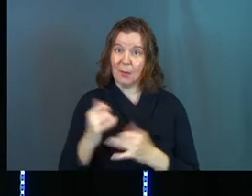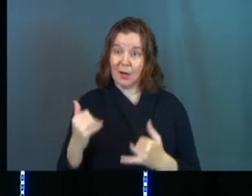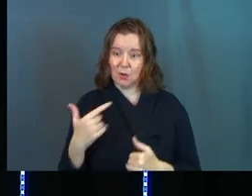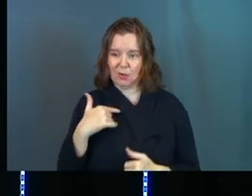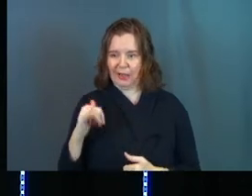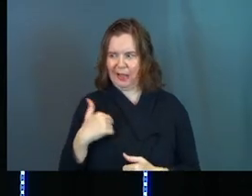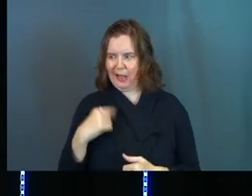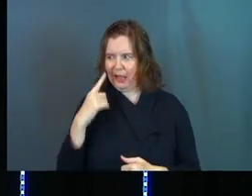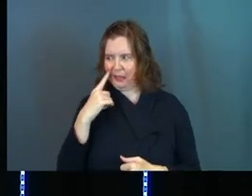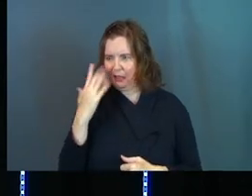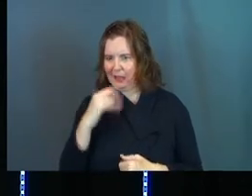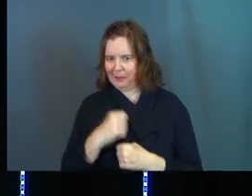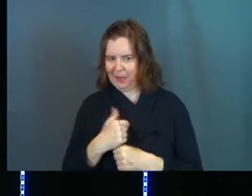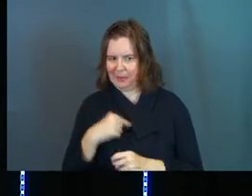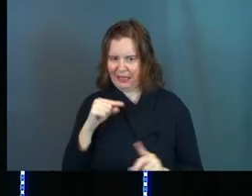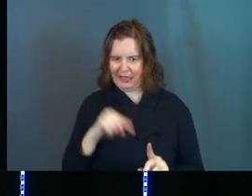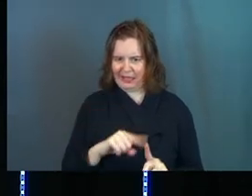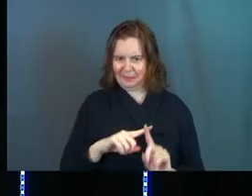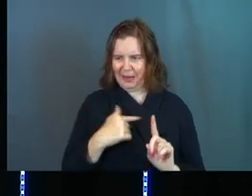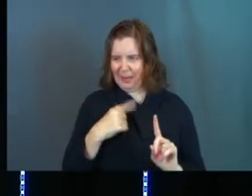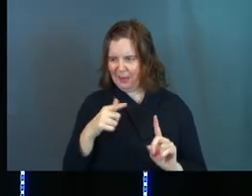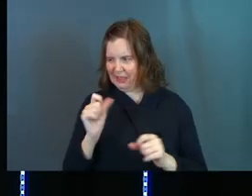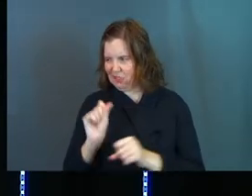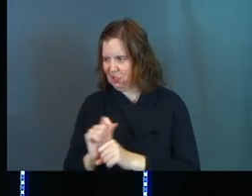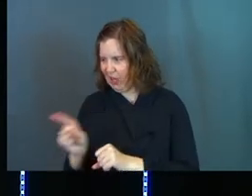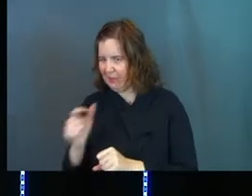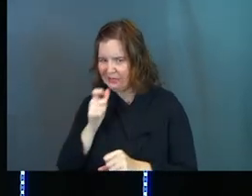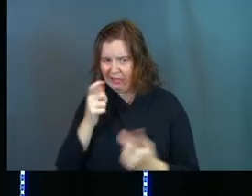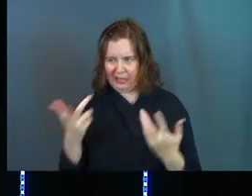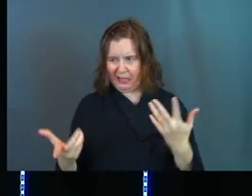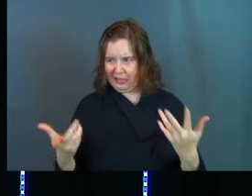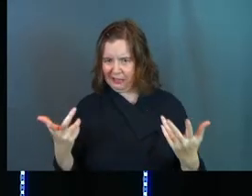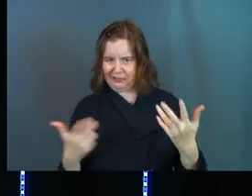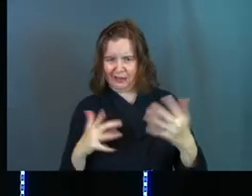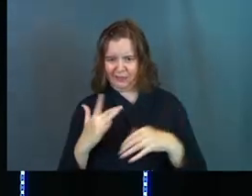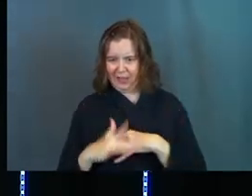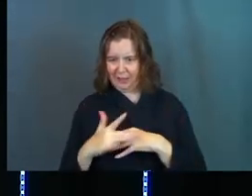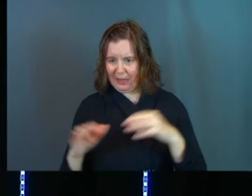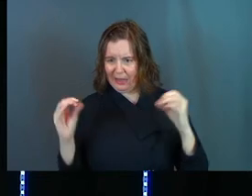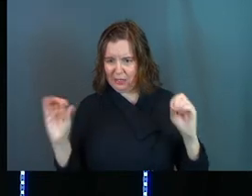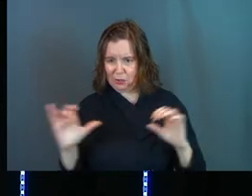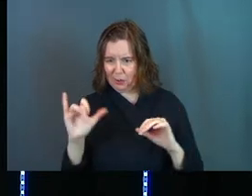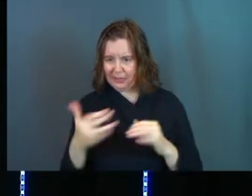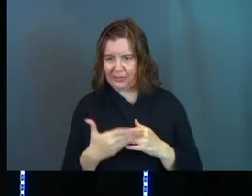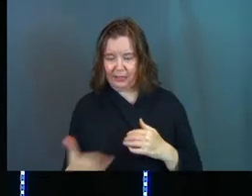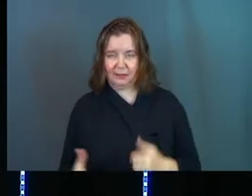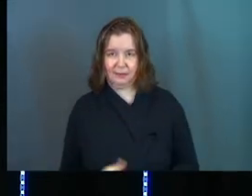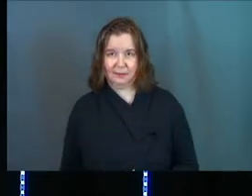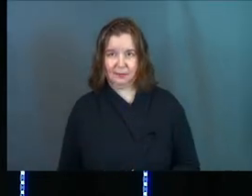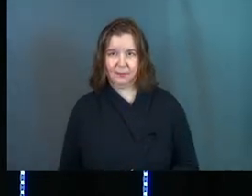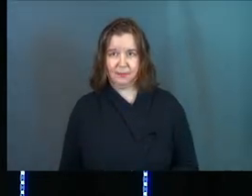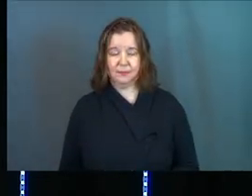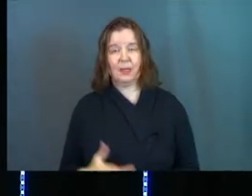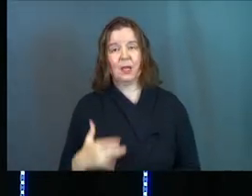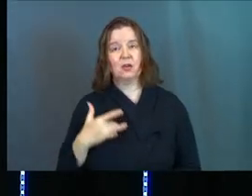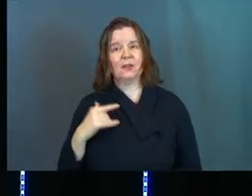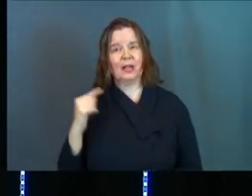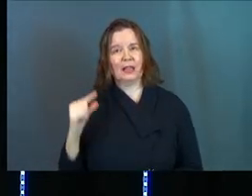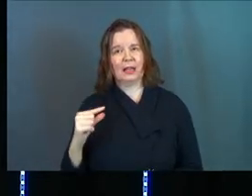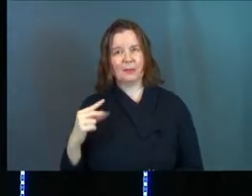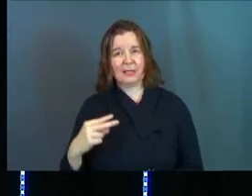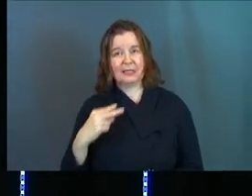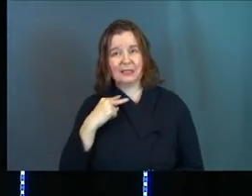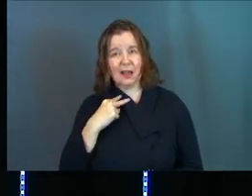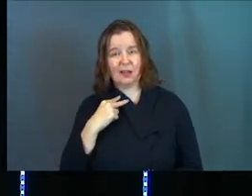right now, and you're like, I think God made me to be this, but I'm in this job, and it doesn't give me a lot of availability to do this thing. And you feel a little